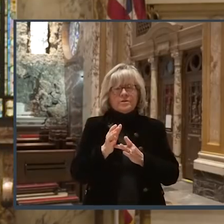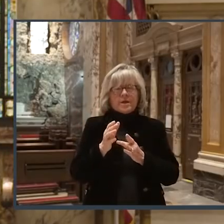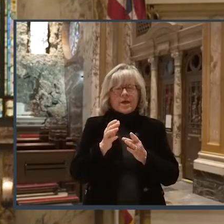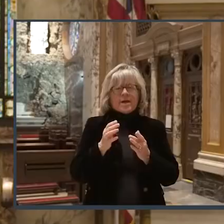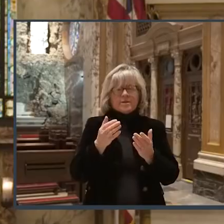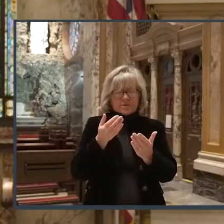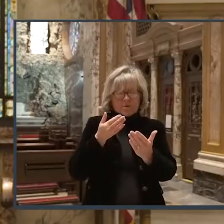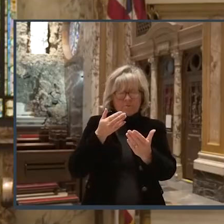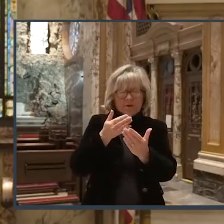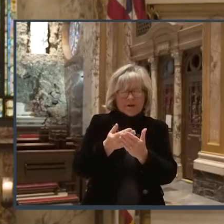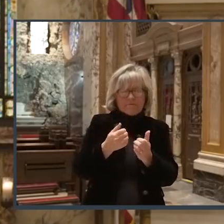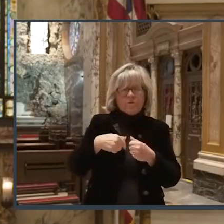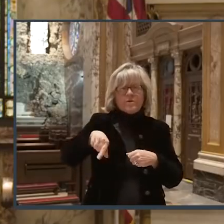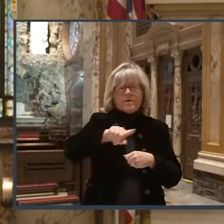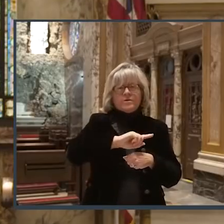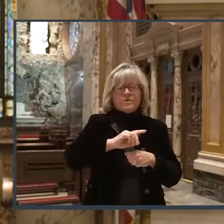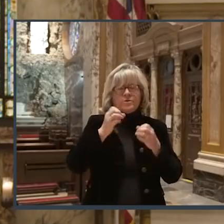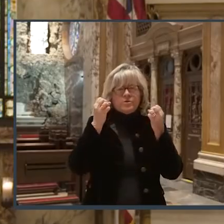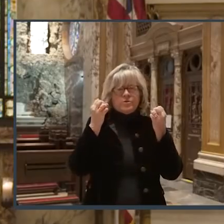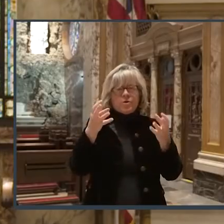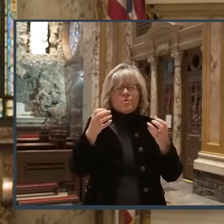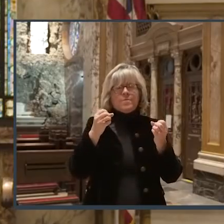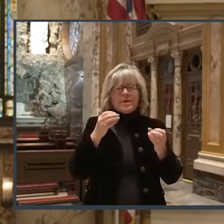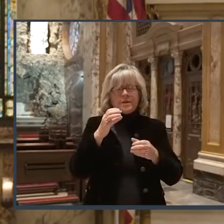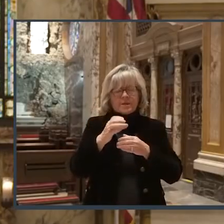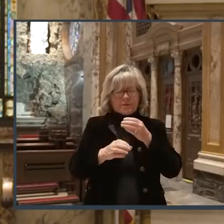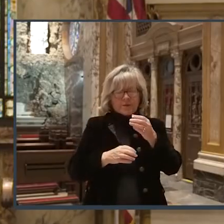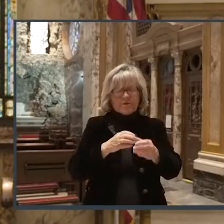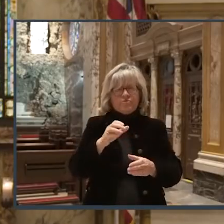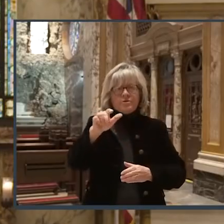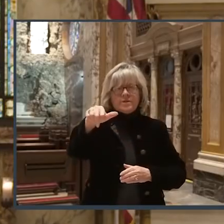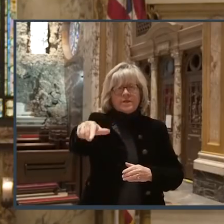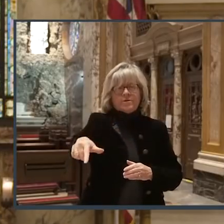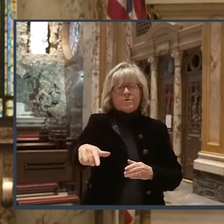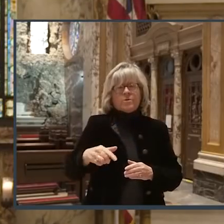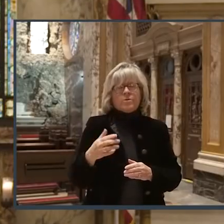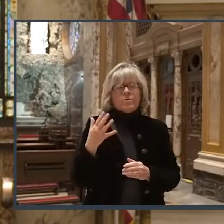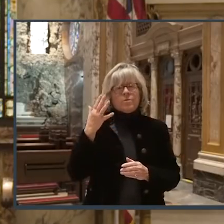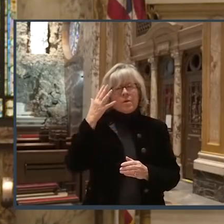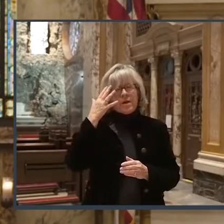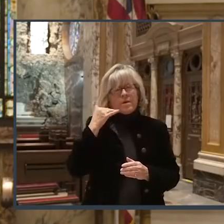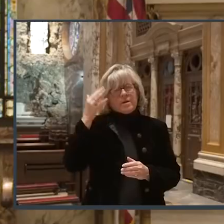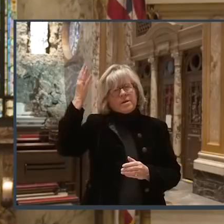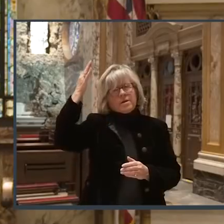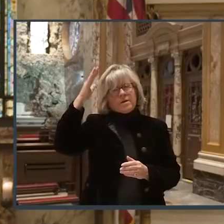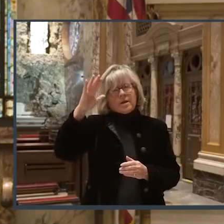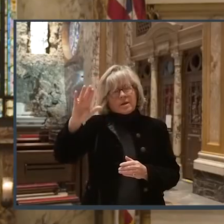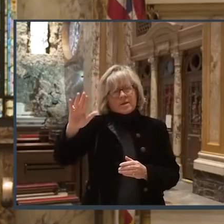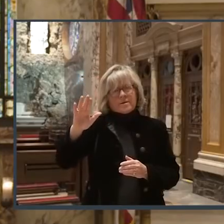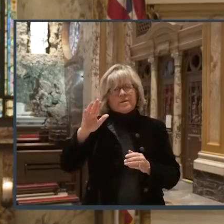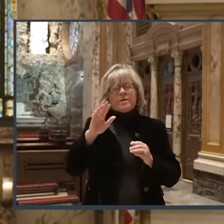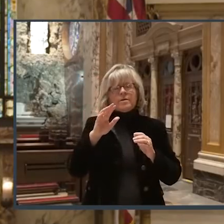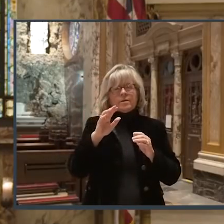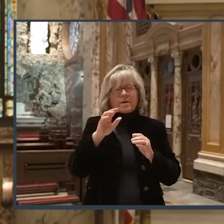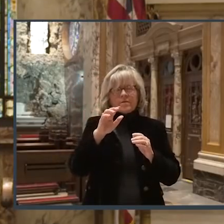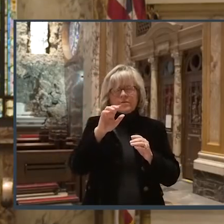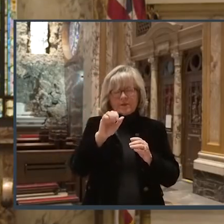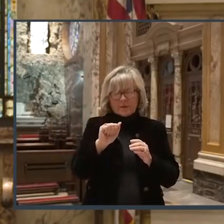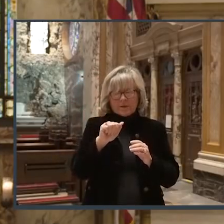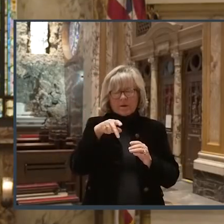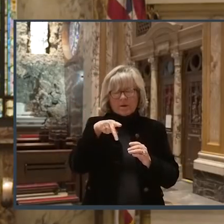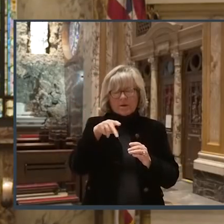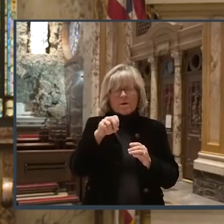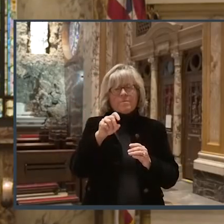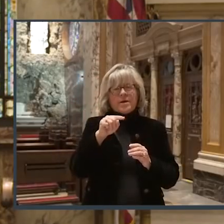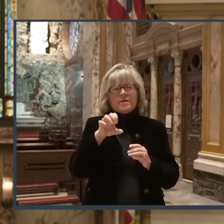in this place so many centuries later because God did the impossible in the lives